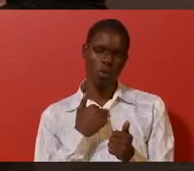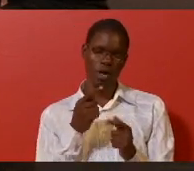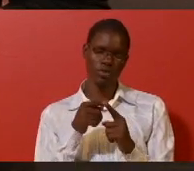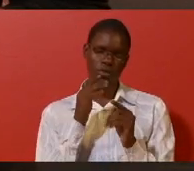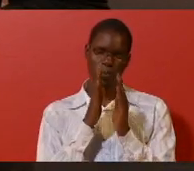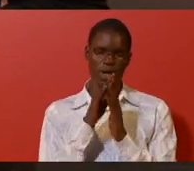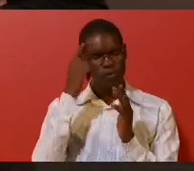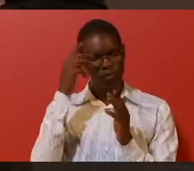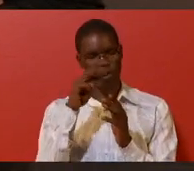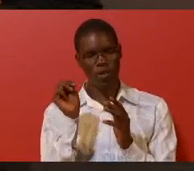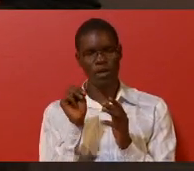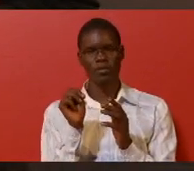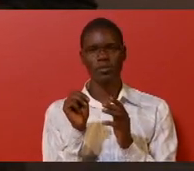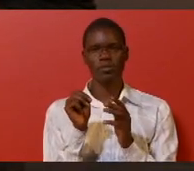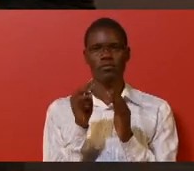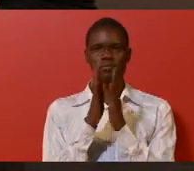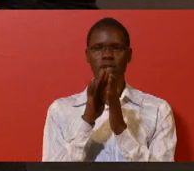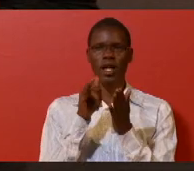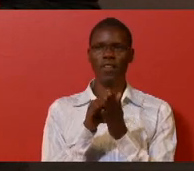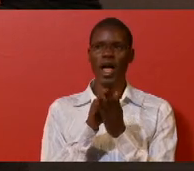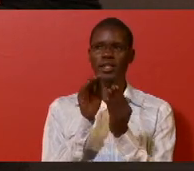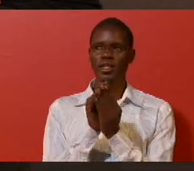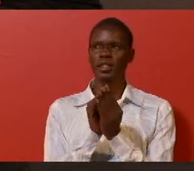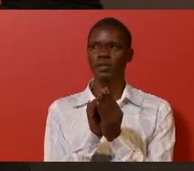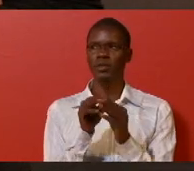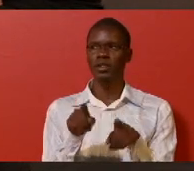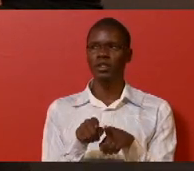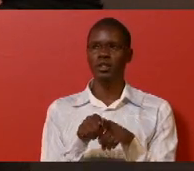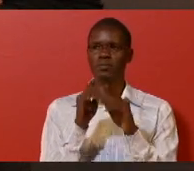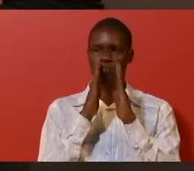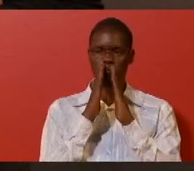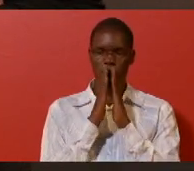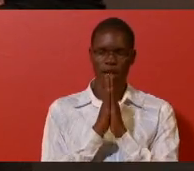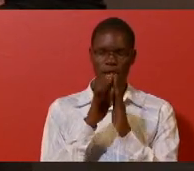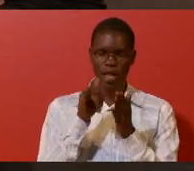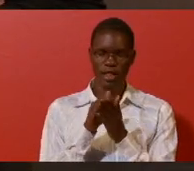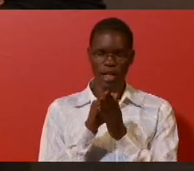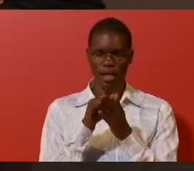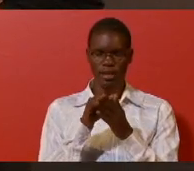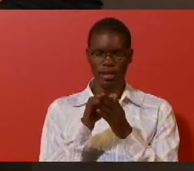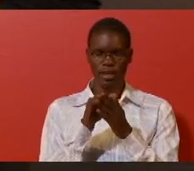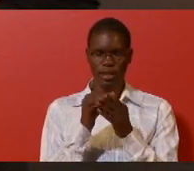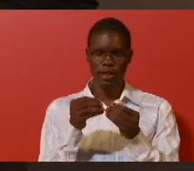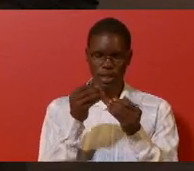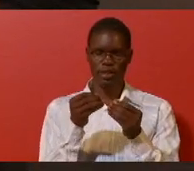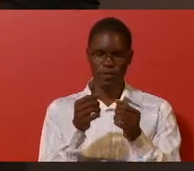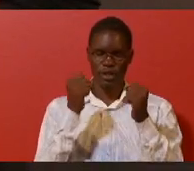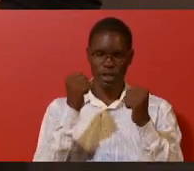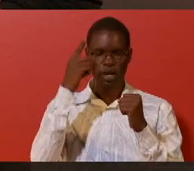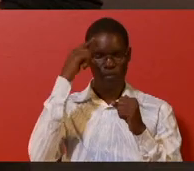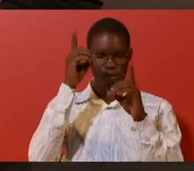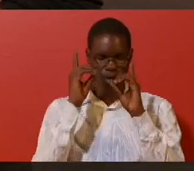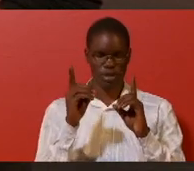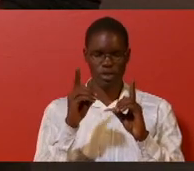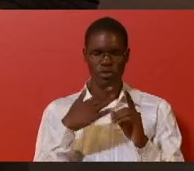them in a special way. Pray that you will keep them. Pray that you will strengthen their decision. And we pray for those who